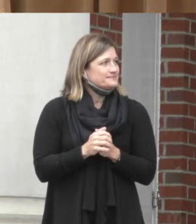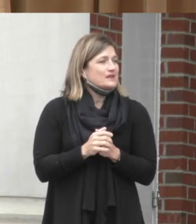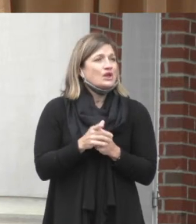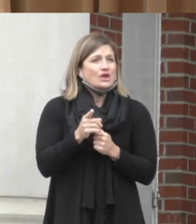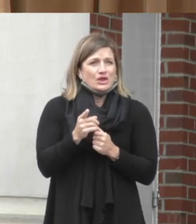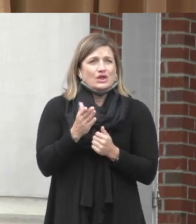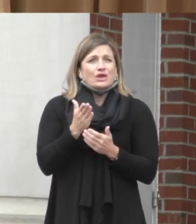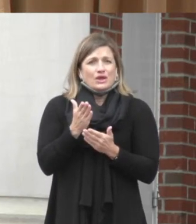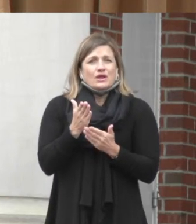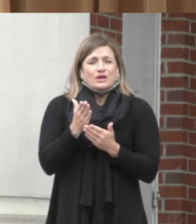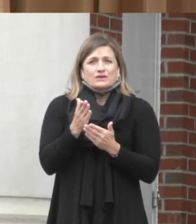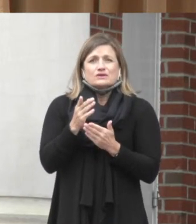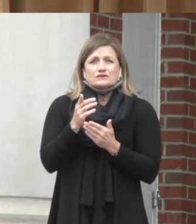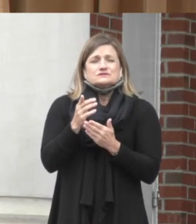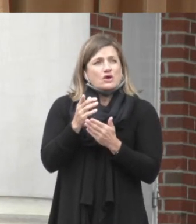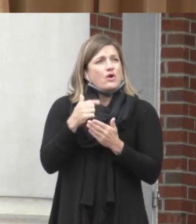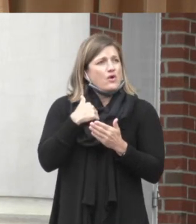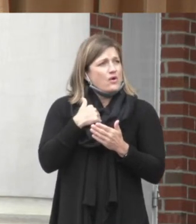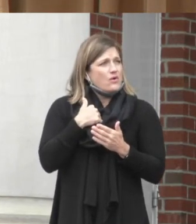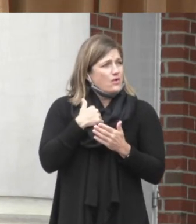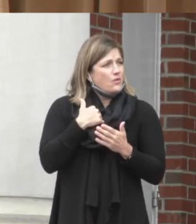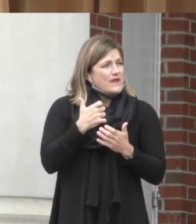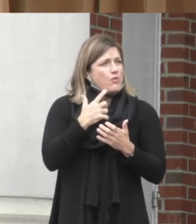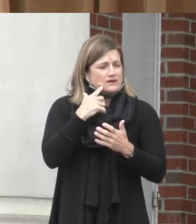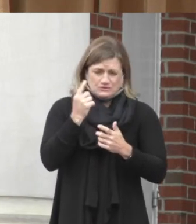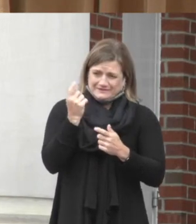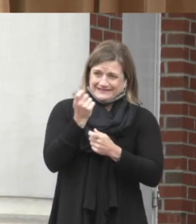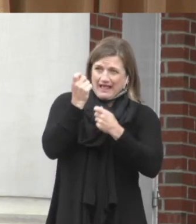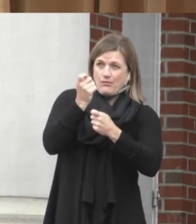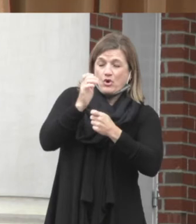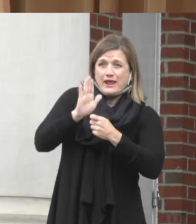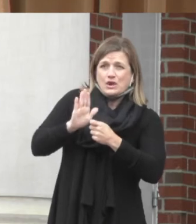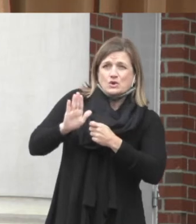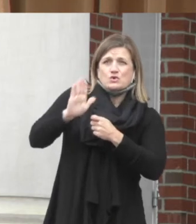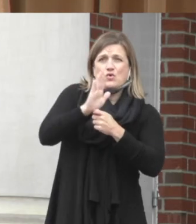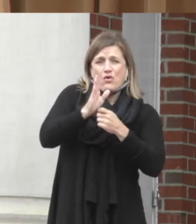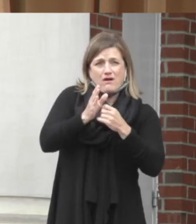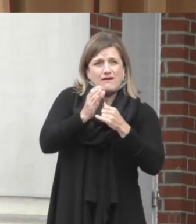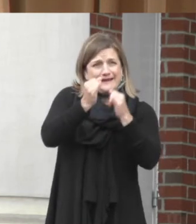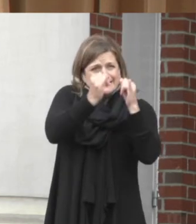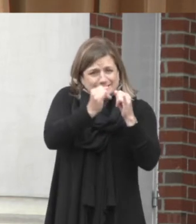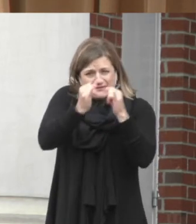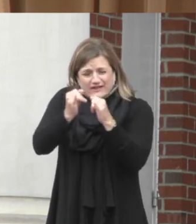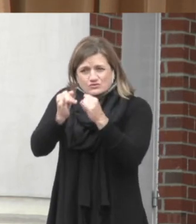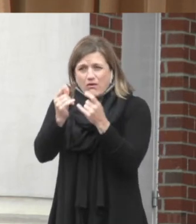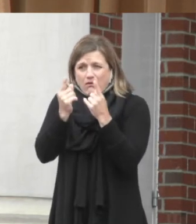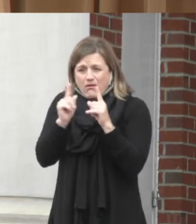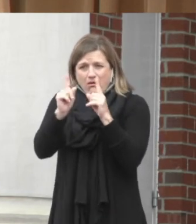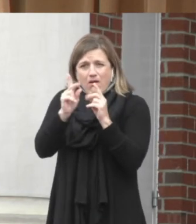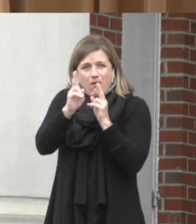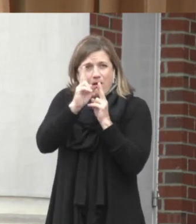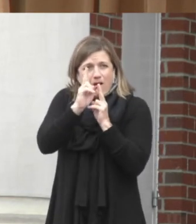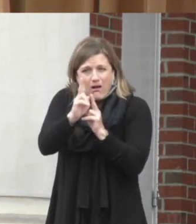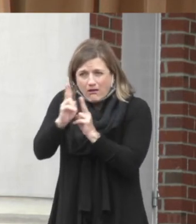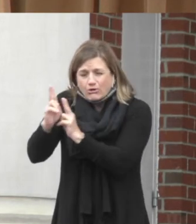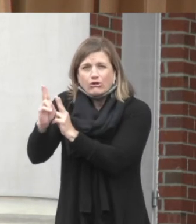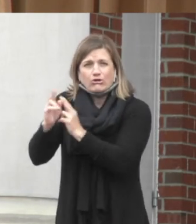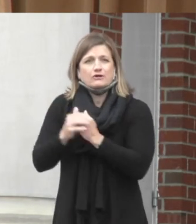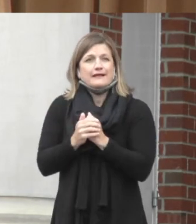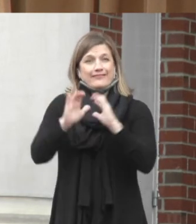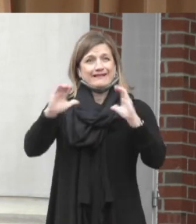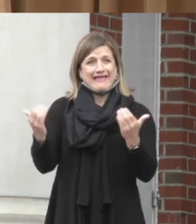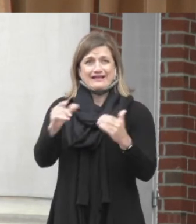little bit about yourselves so that we could really truly celebrate your high-powered and distinct honors. The class